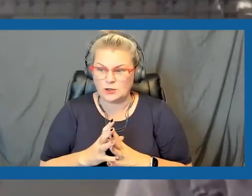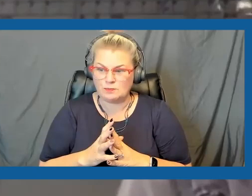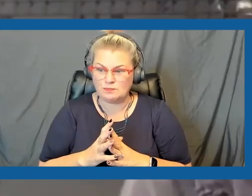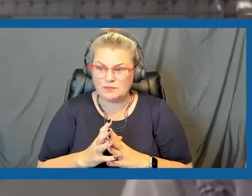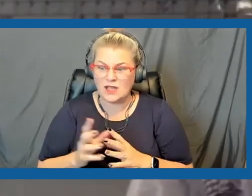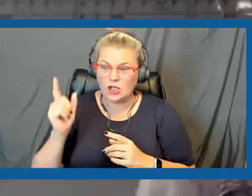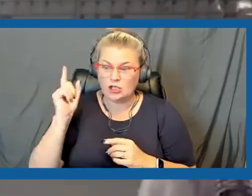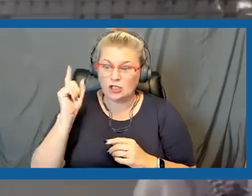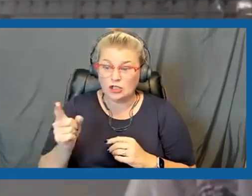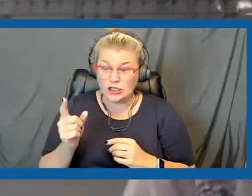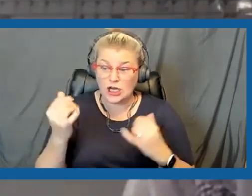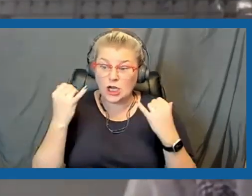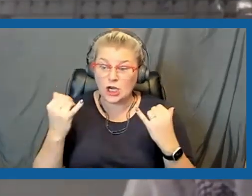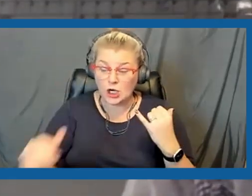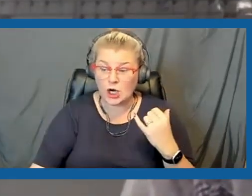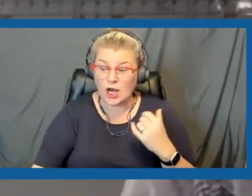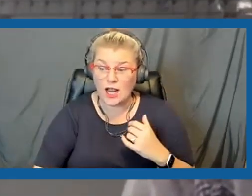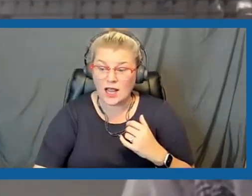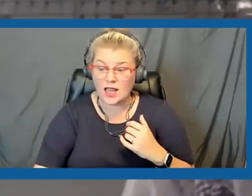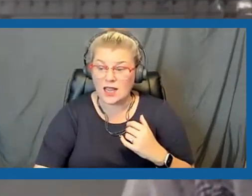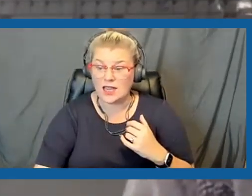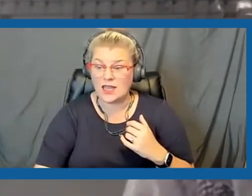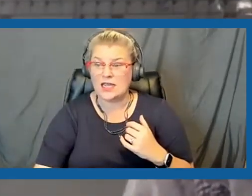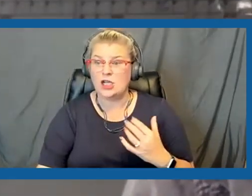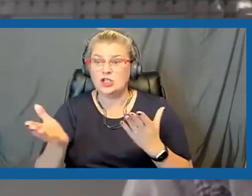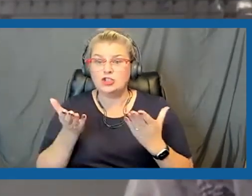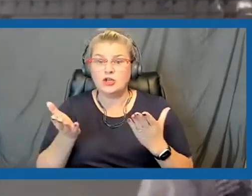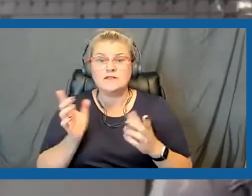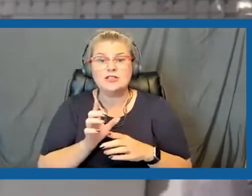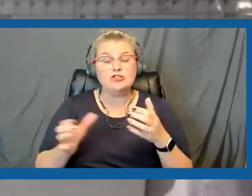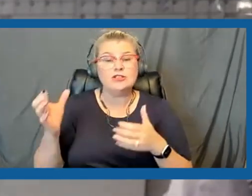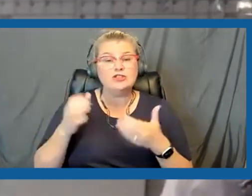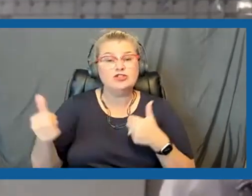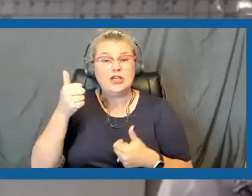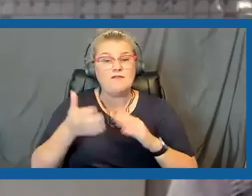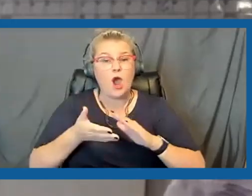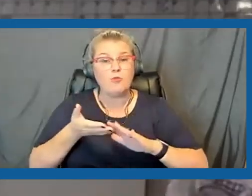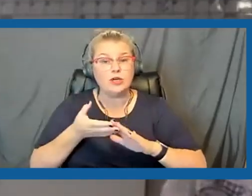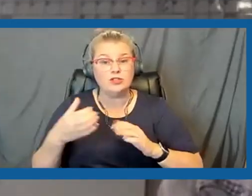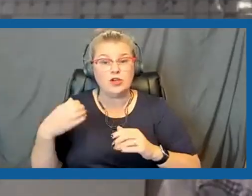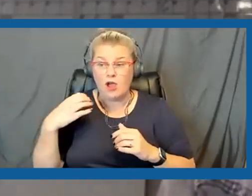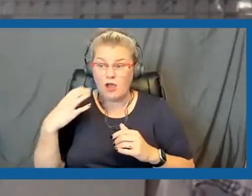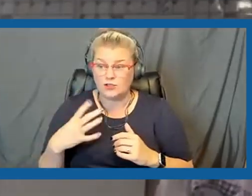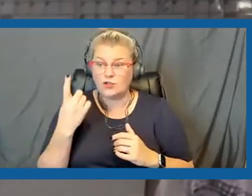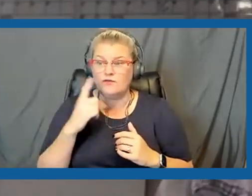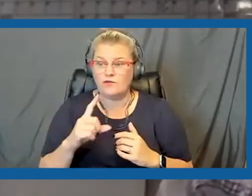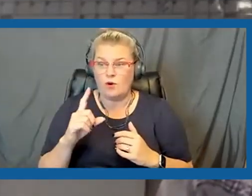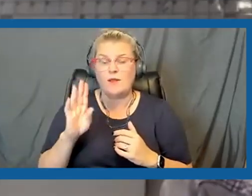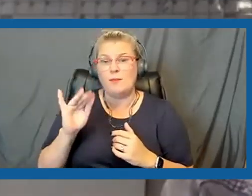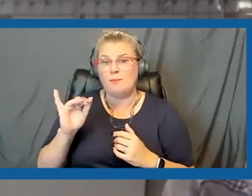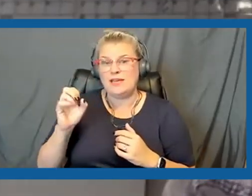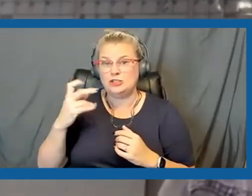Cody Yeager currently serves as the Chief Operations Officer of the Bishop Paiute tribe.